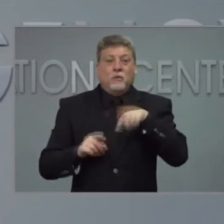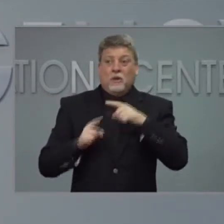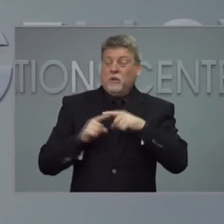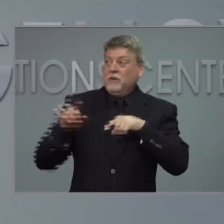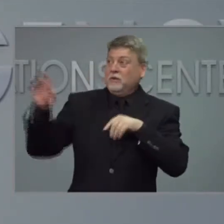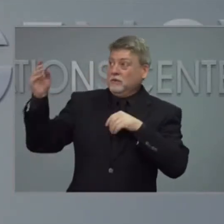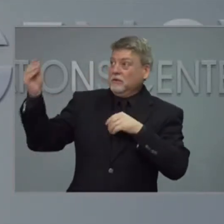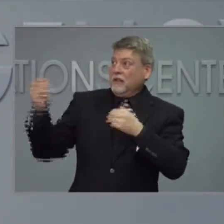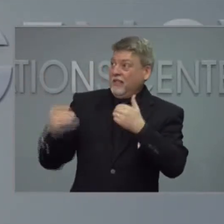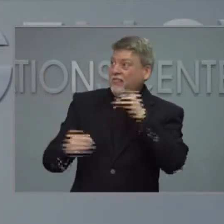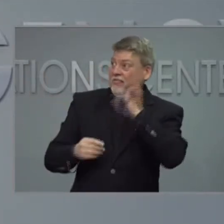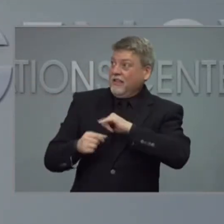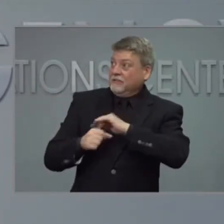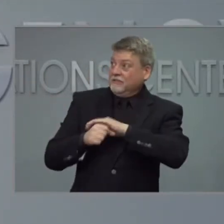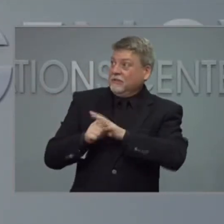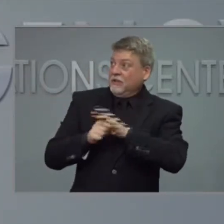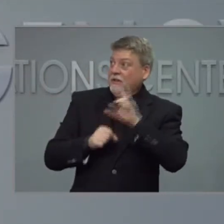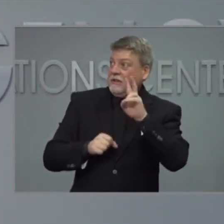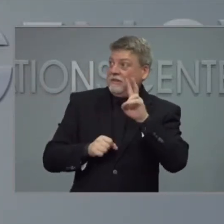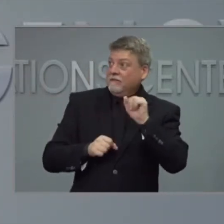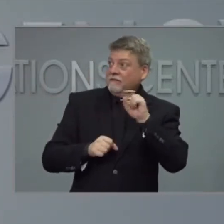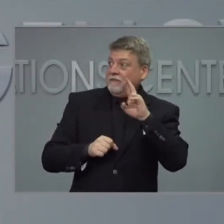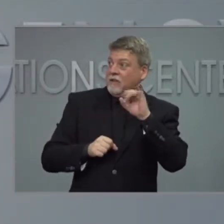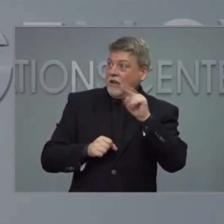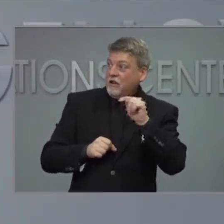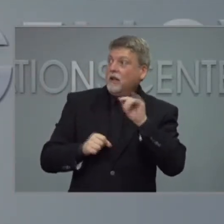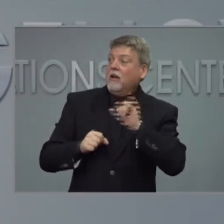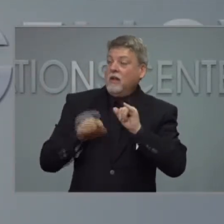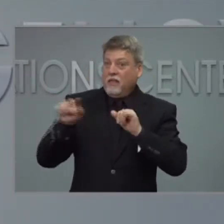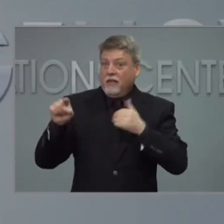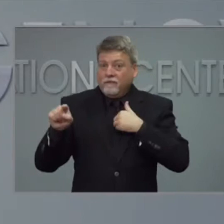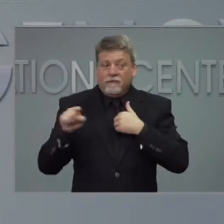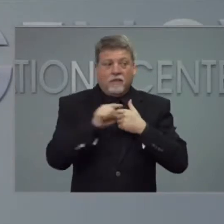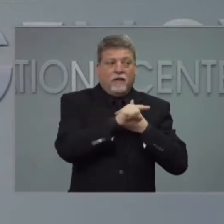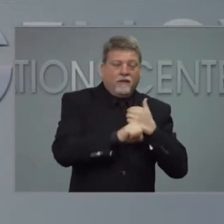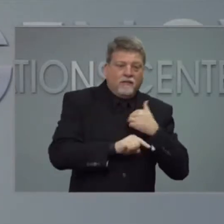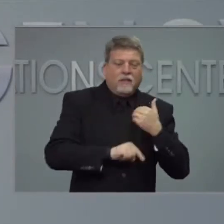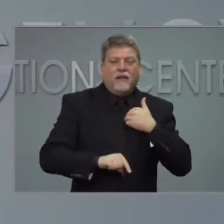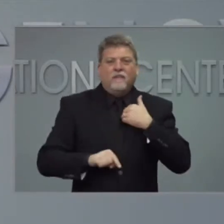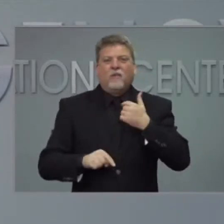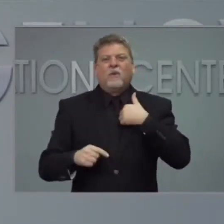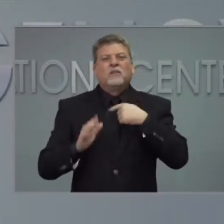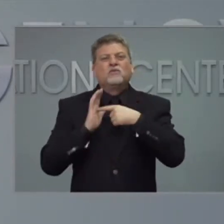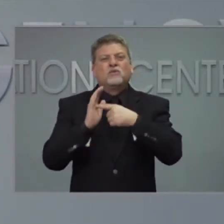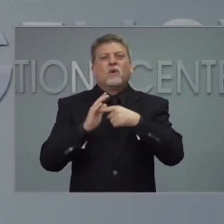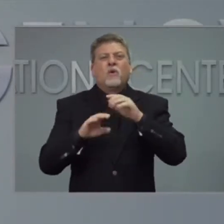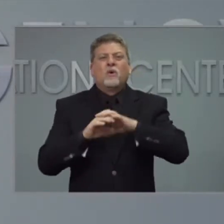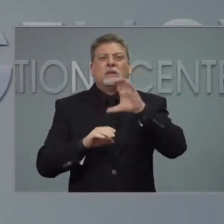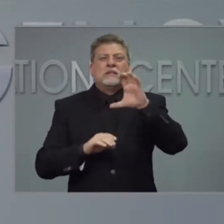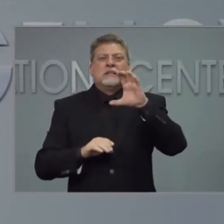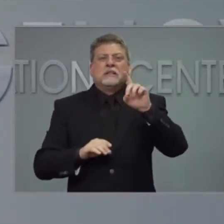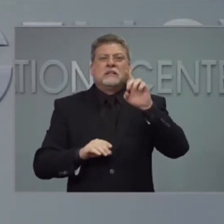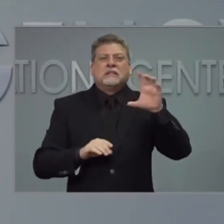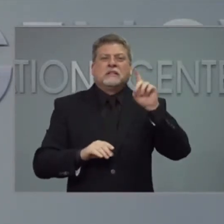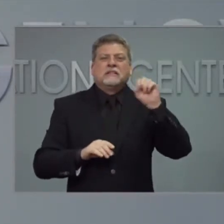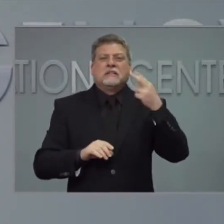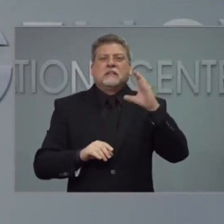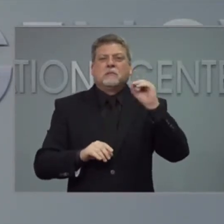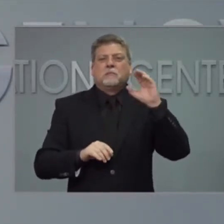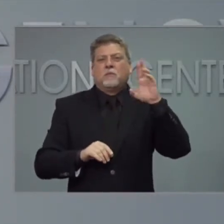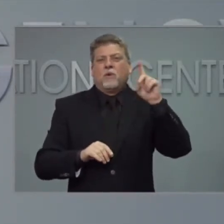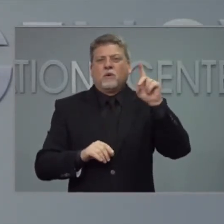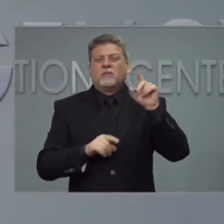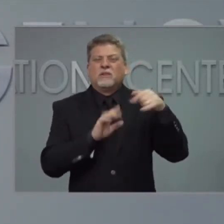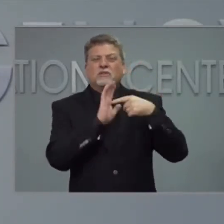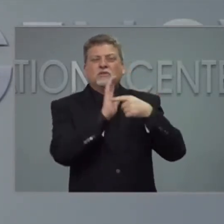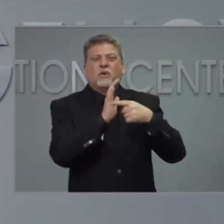variants by genetic sequence, then we do report those publicly. And so you can see that on the CDC dashboard that indicates what